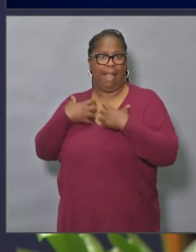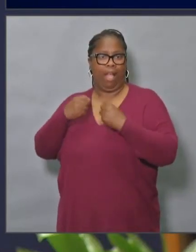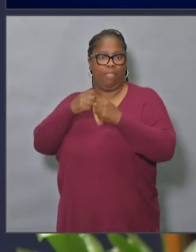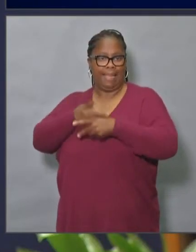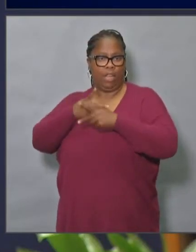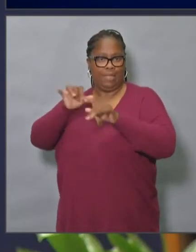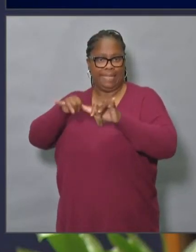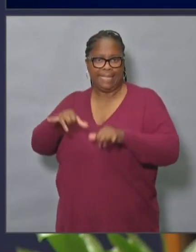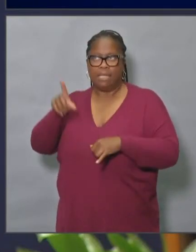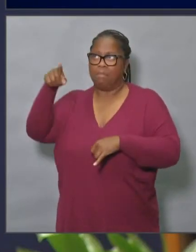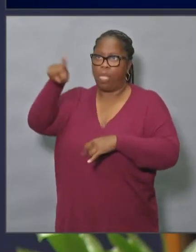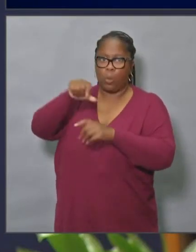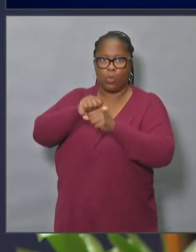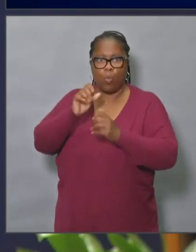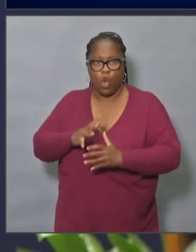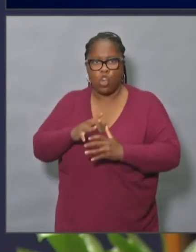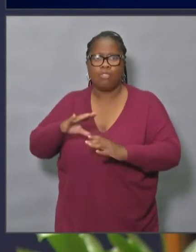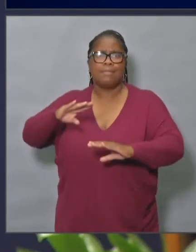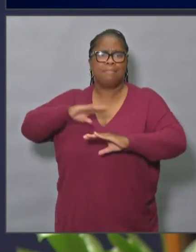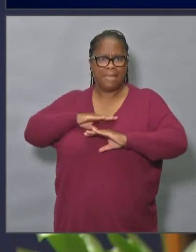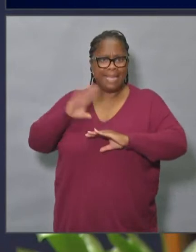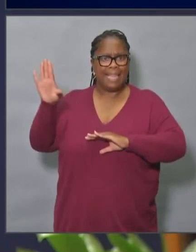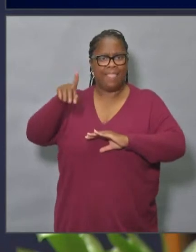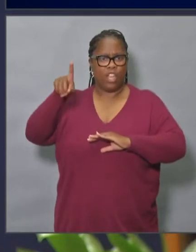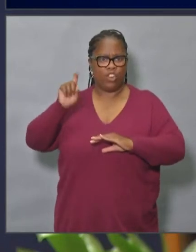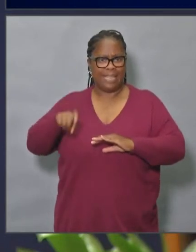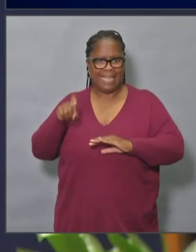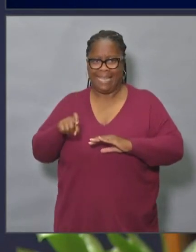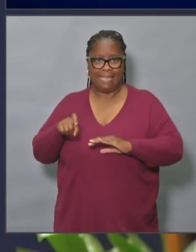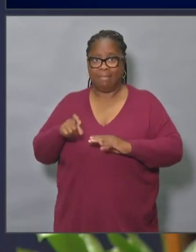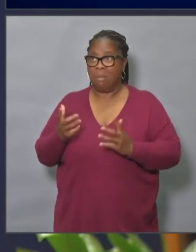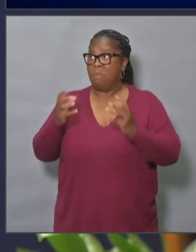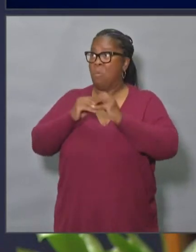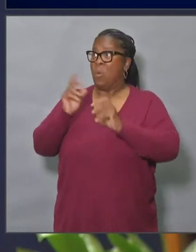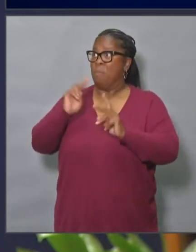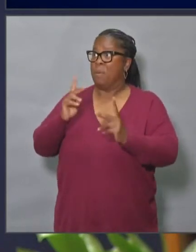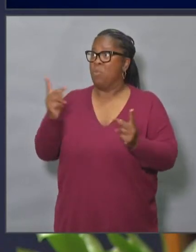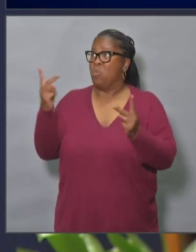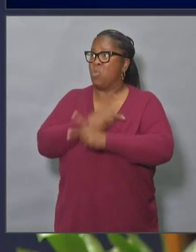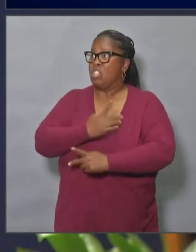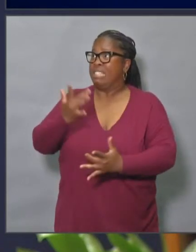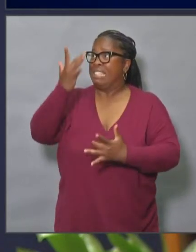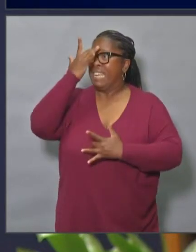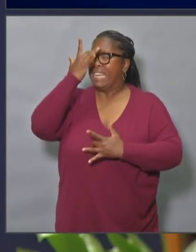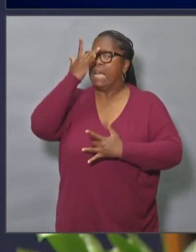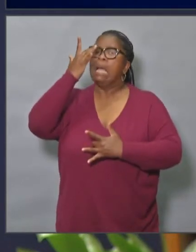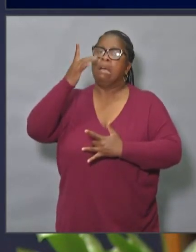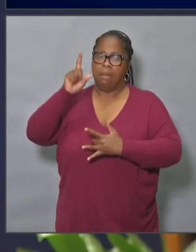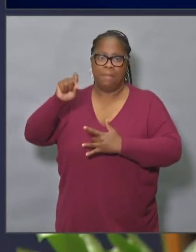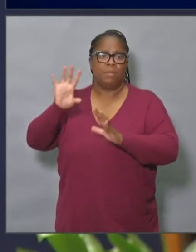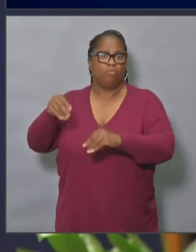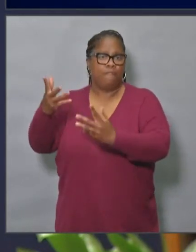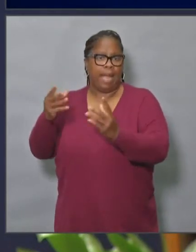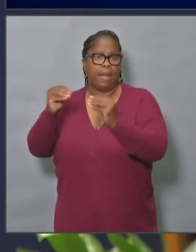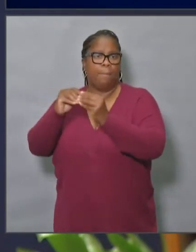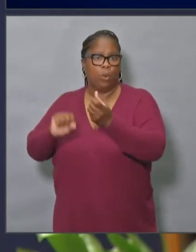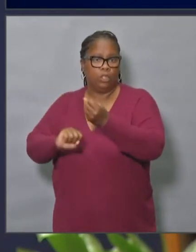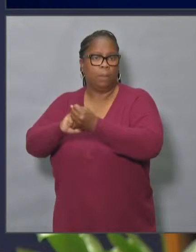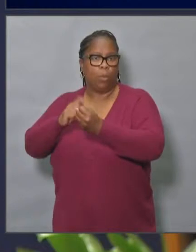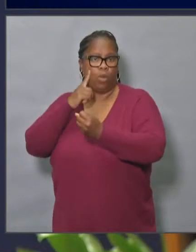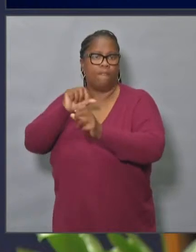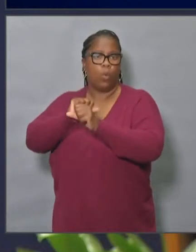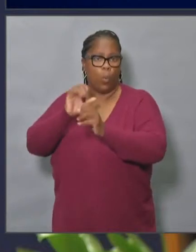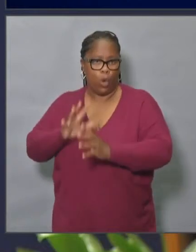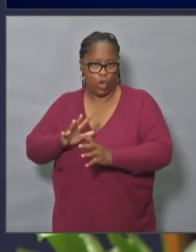part of it in meeting the needs of the increasing number of our sickest COVID-19 patients, as well as those who continue to